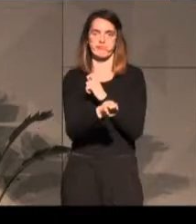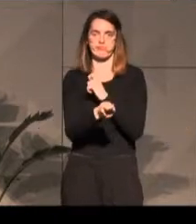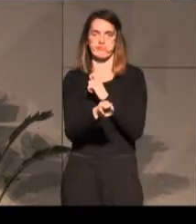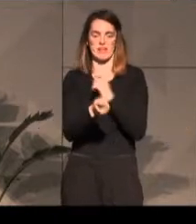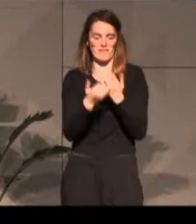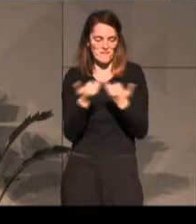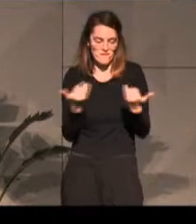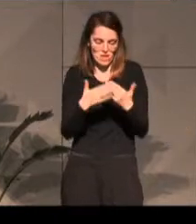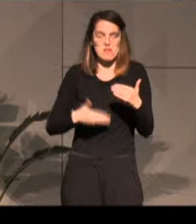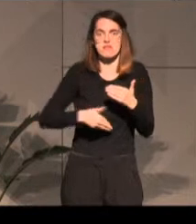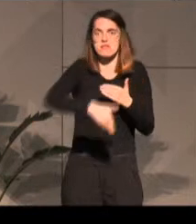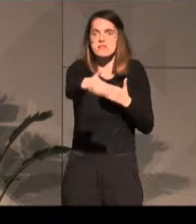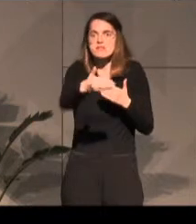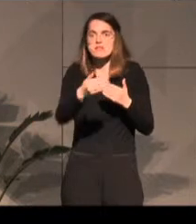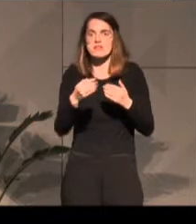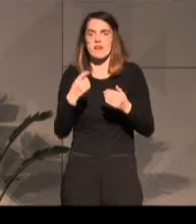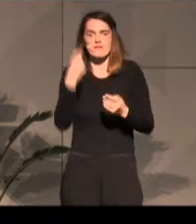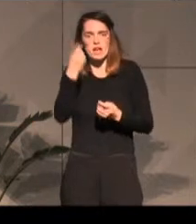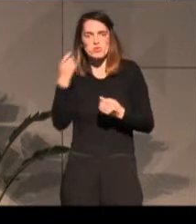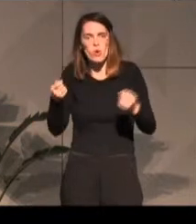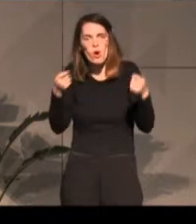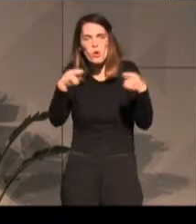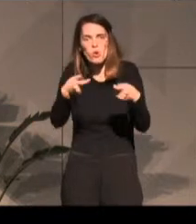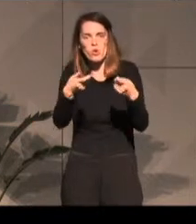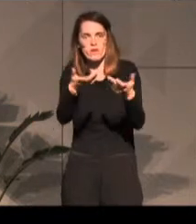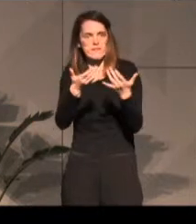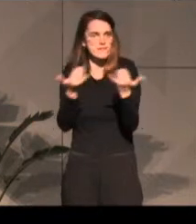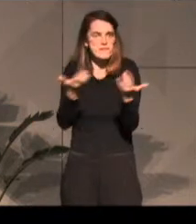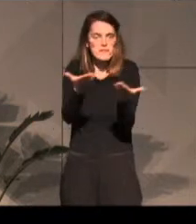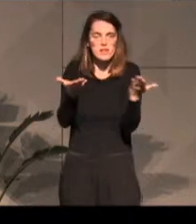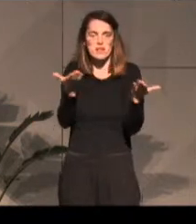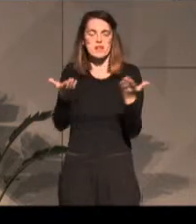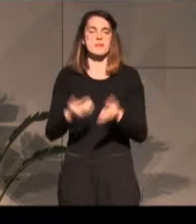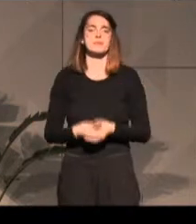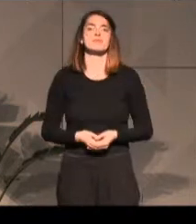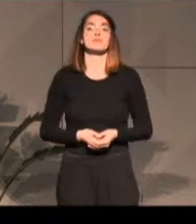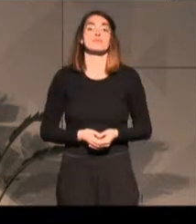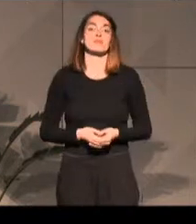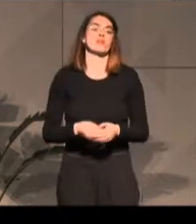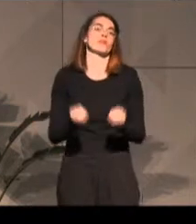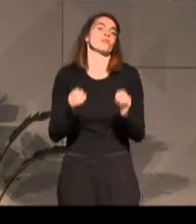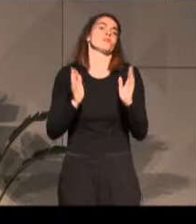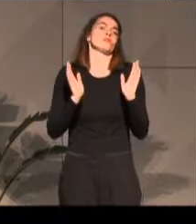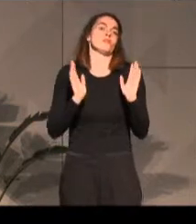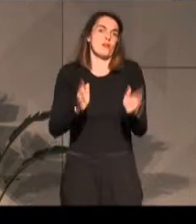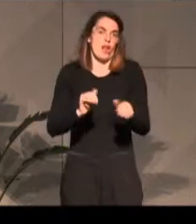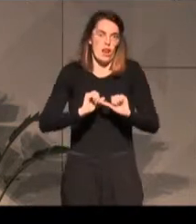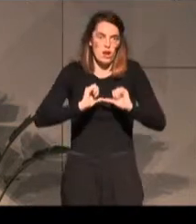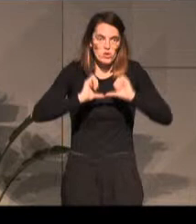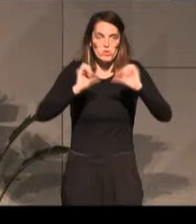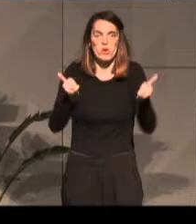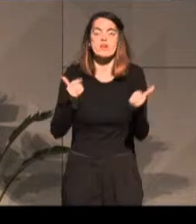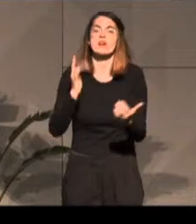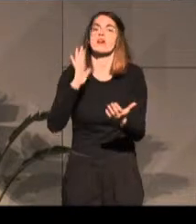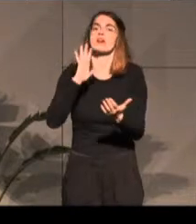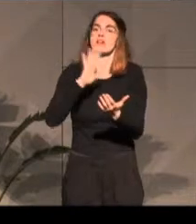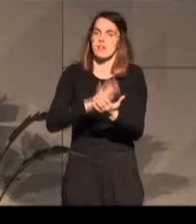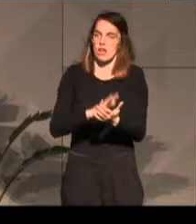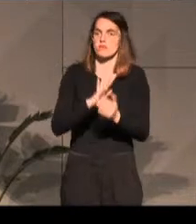How to be supplied during that second stage of the expedition. And we managed to change plans. If